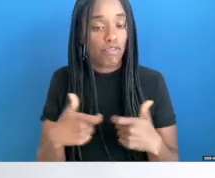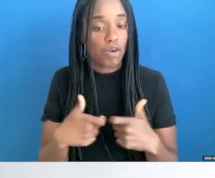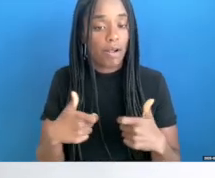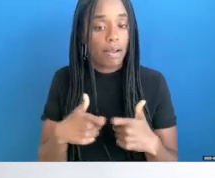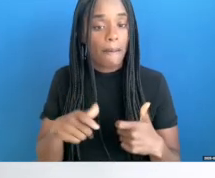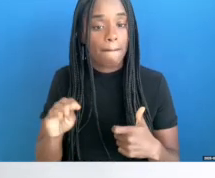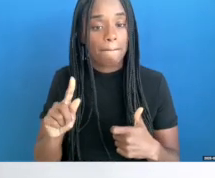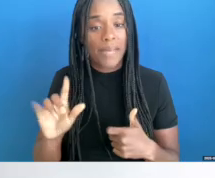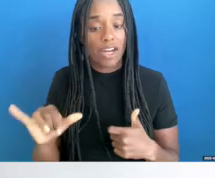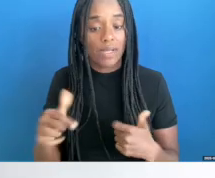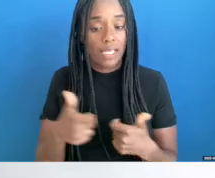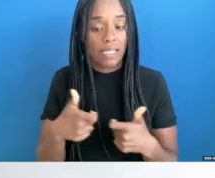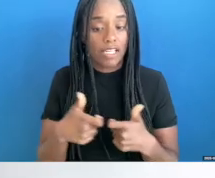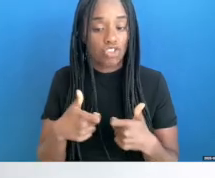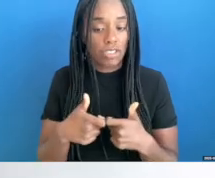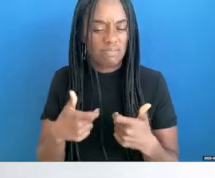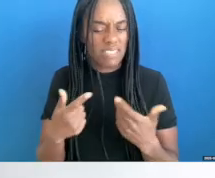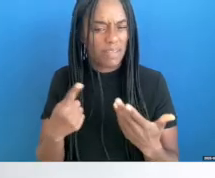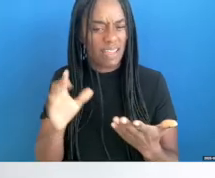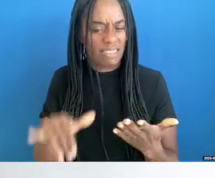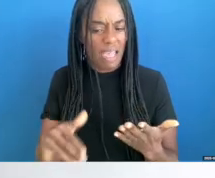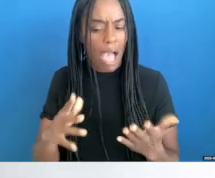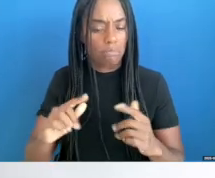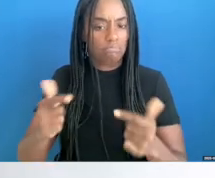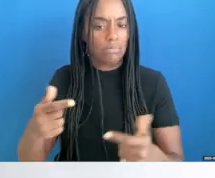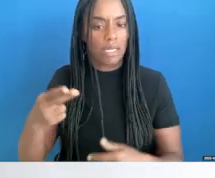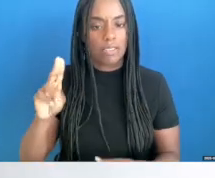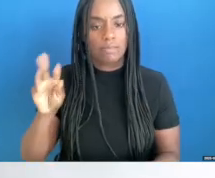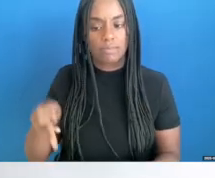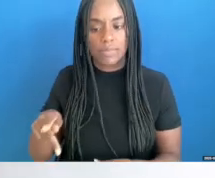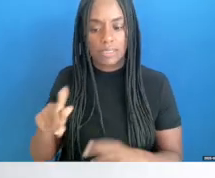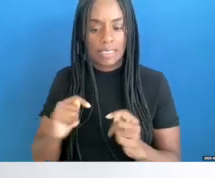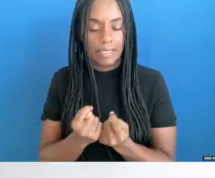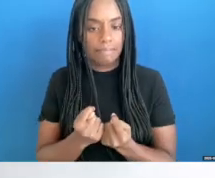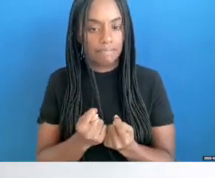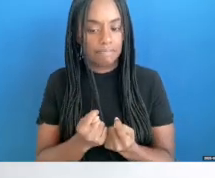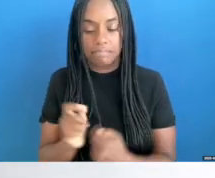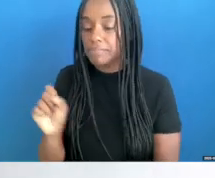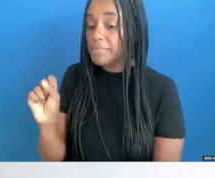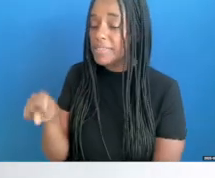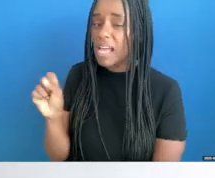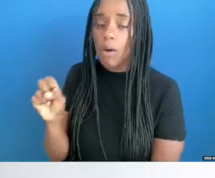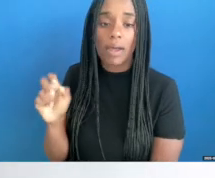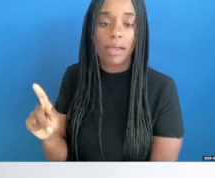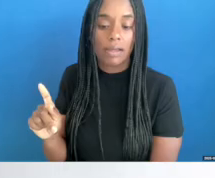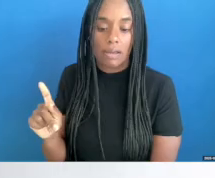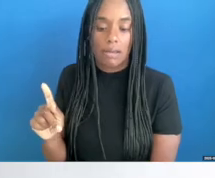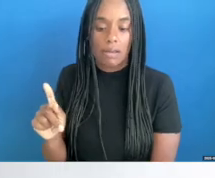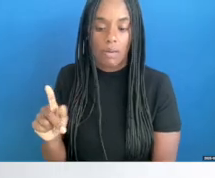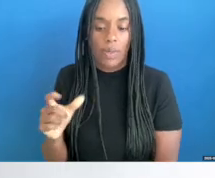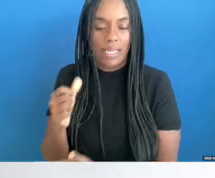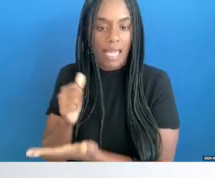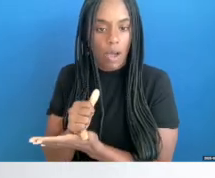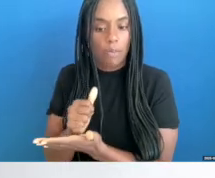kick it to the HVIP team to address. Thank you. So that increase, yeah, we can help you get data for that,